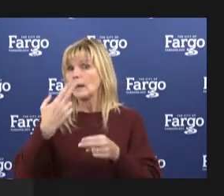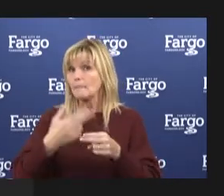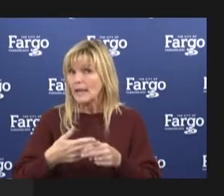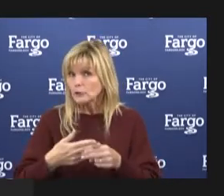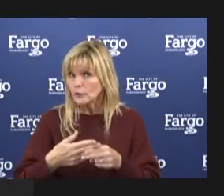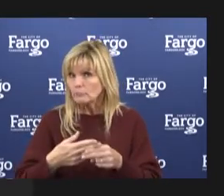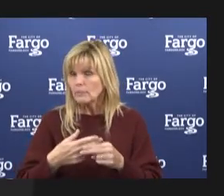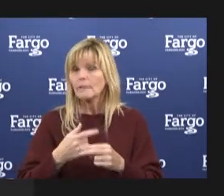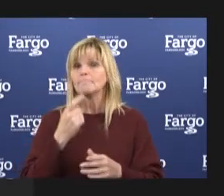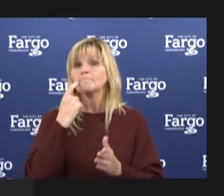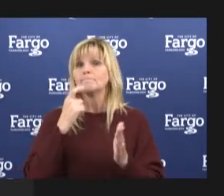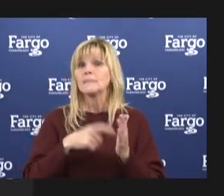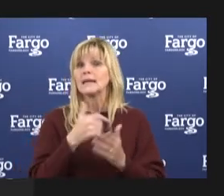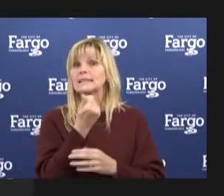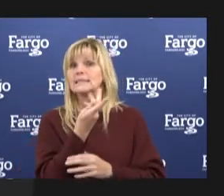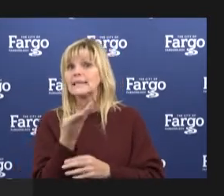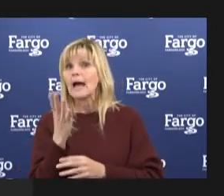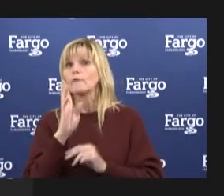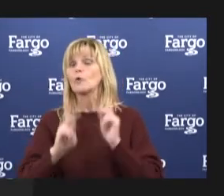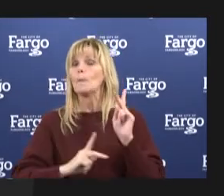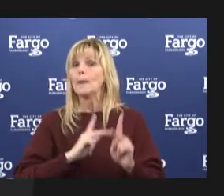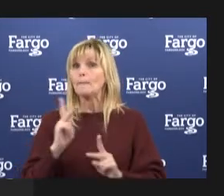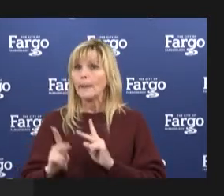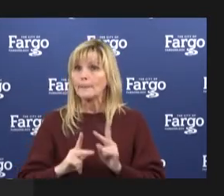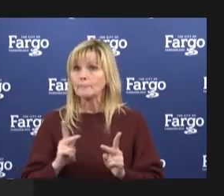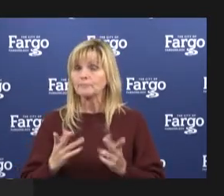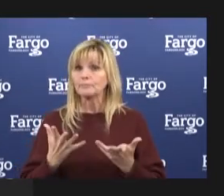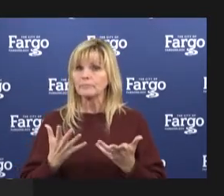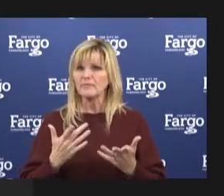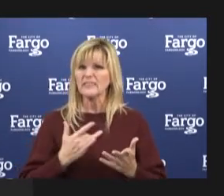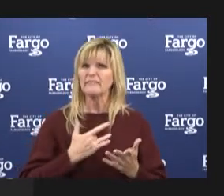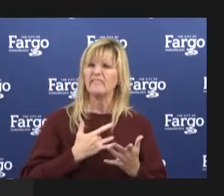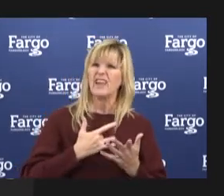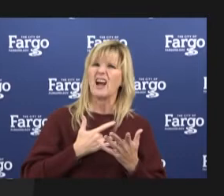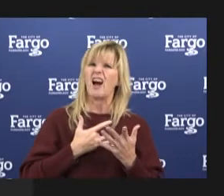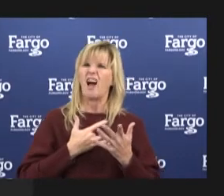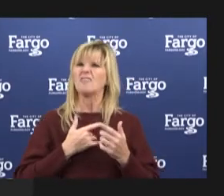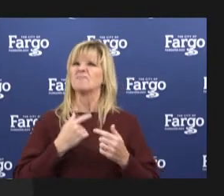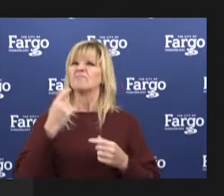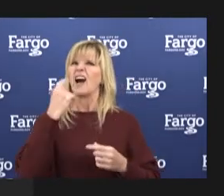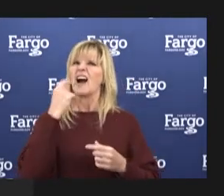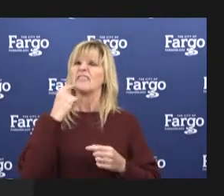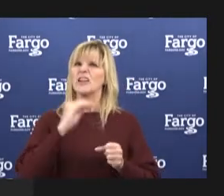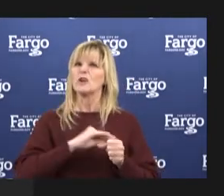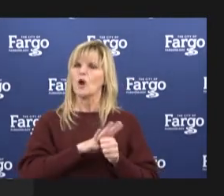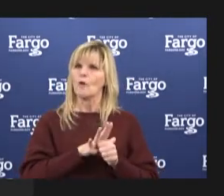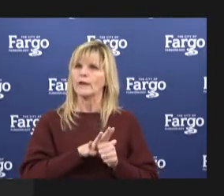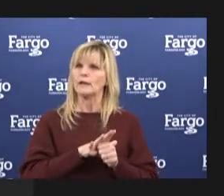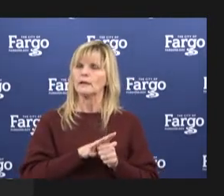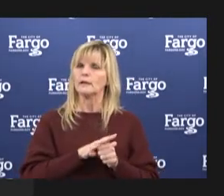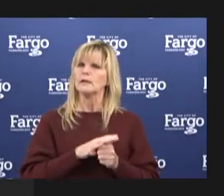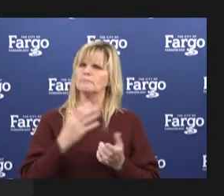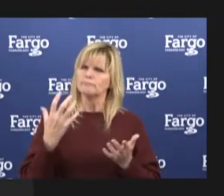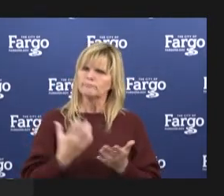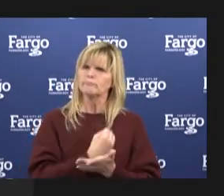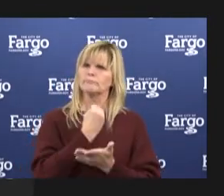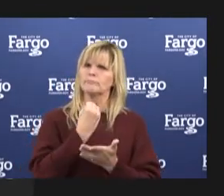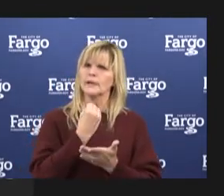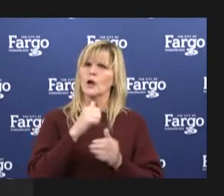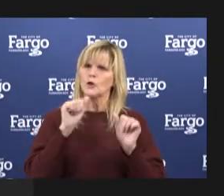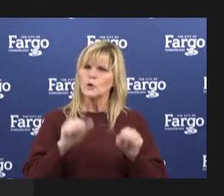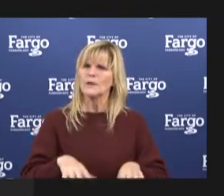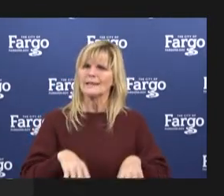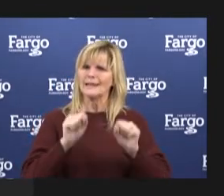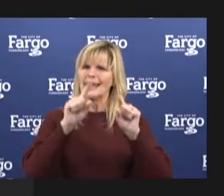is a number of people may have symptoms that they might attribute to COVID, take advantage of one of the many ways to get